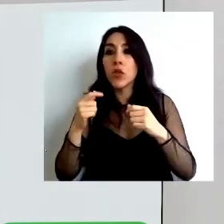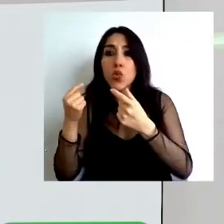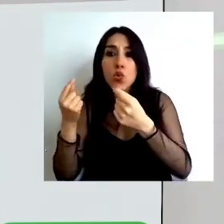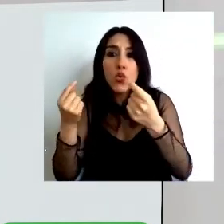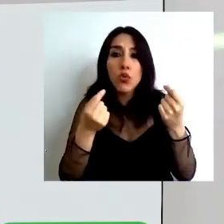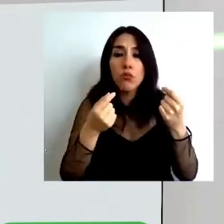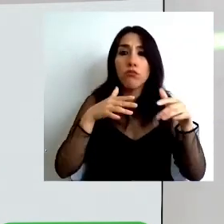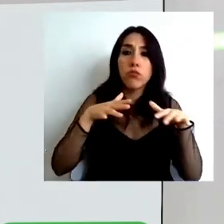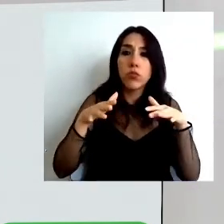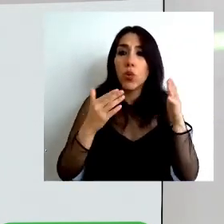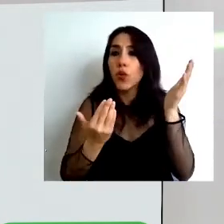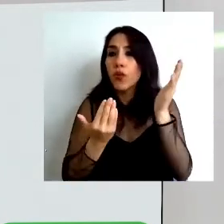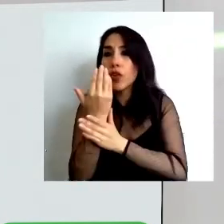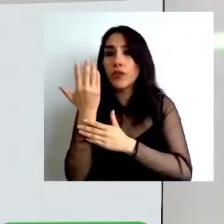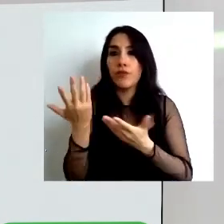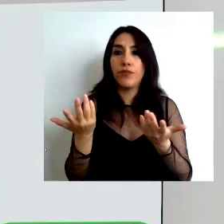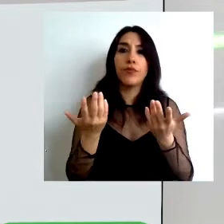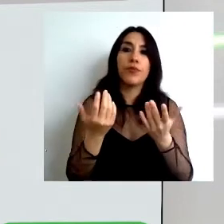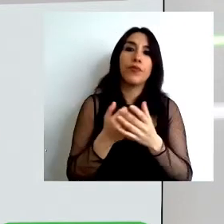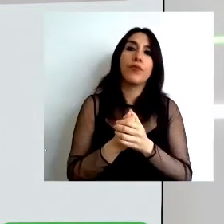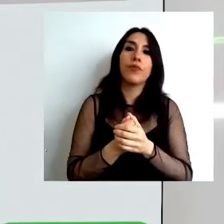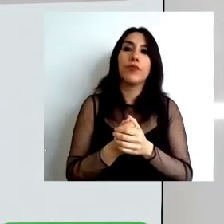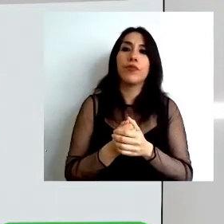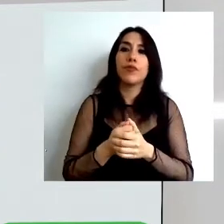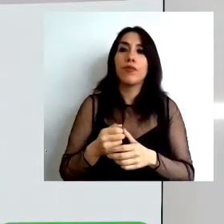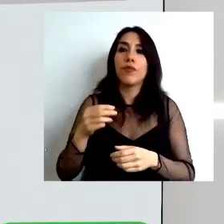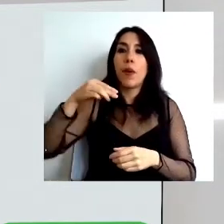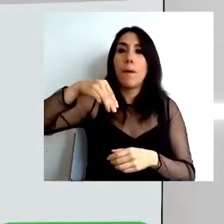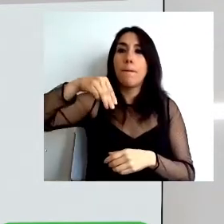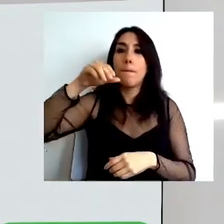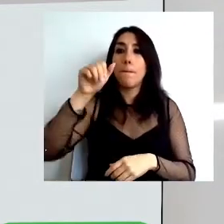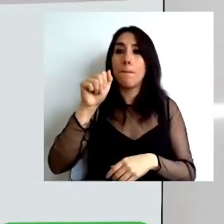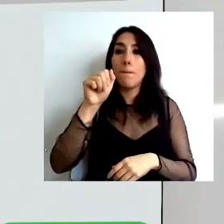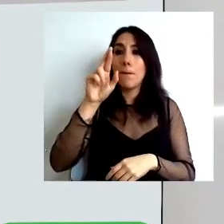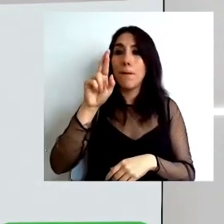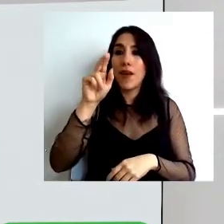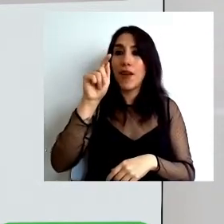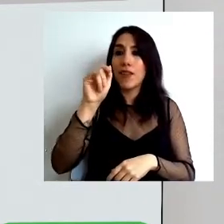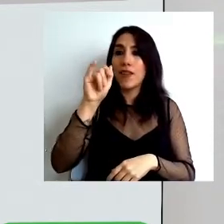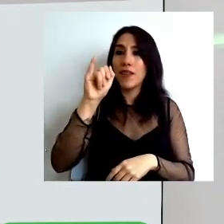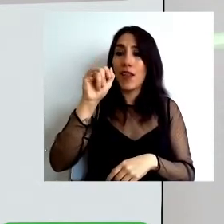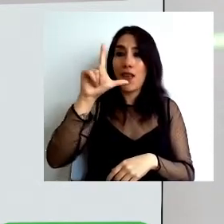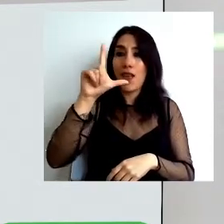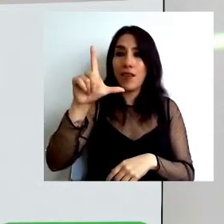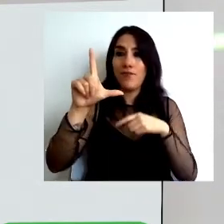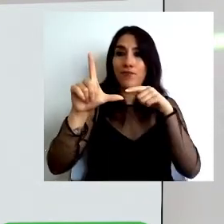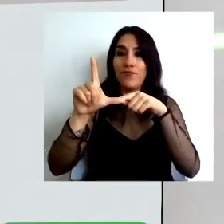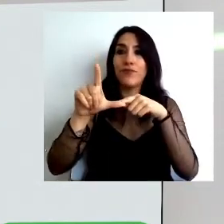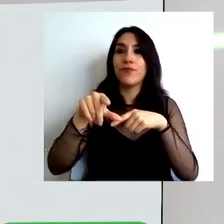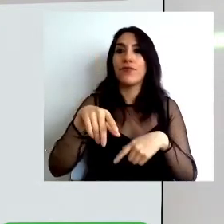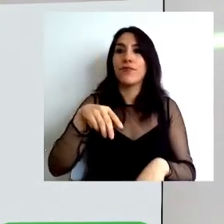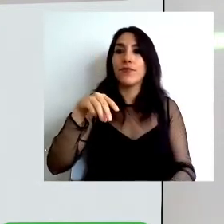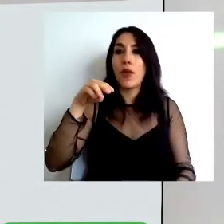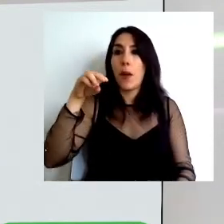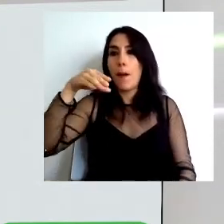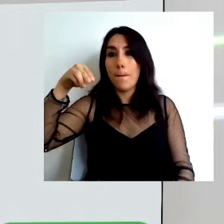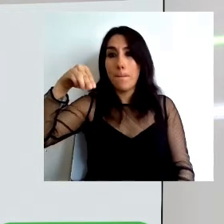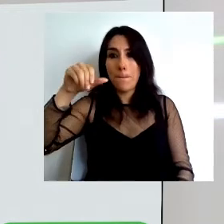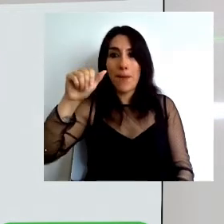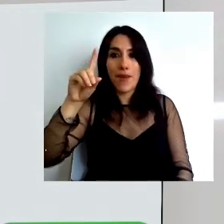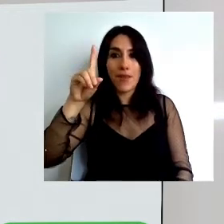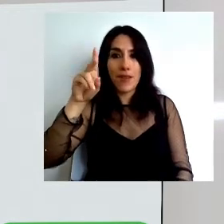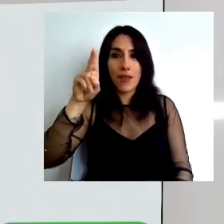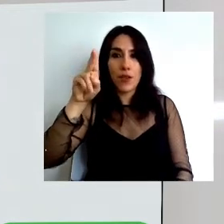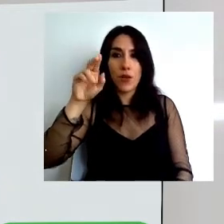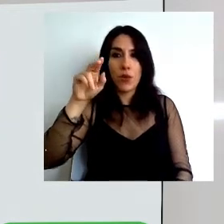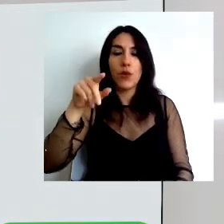campaign with the International Paralympic Committee, Special Olympics, and many other key actors in the field. So movement